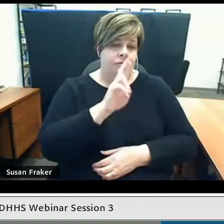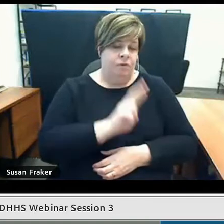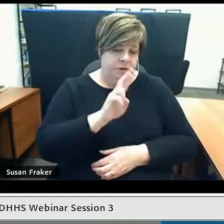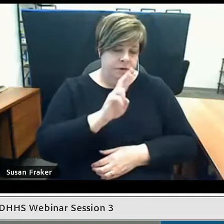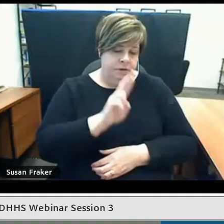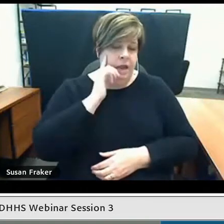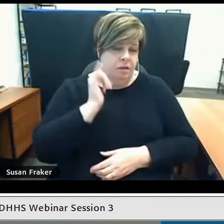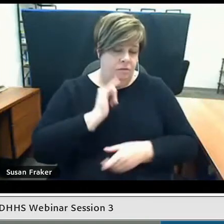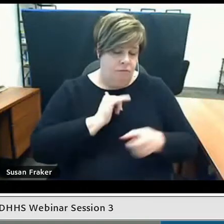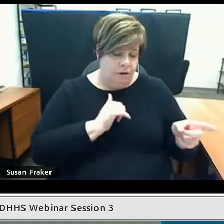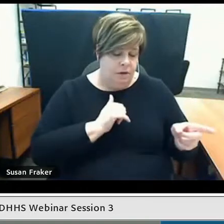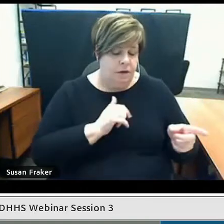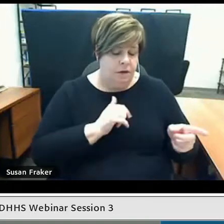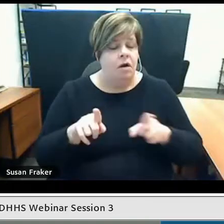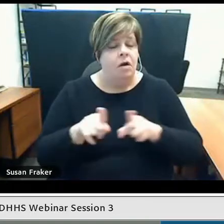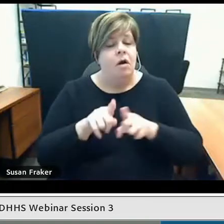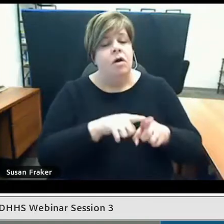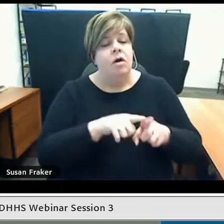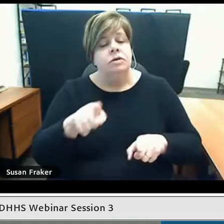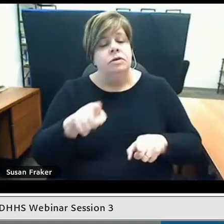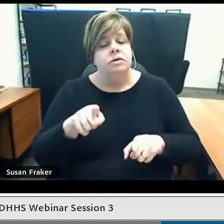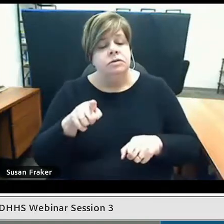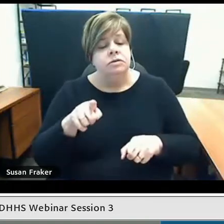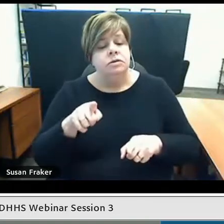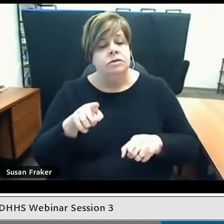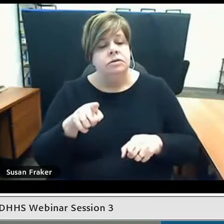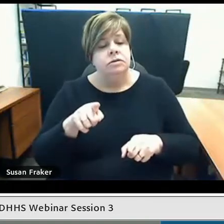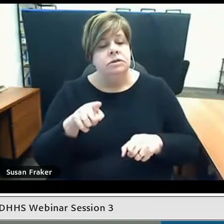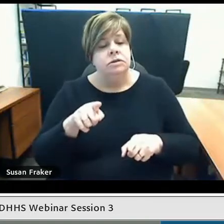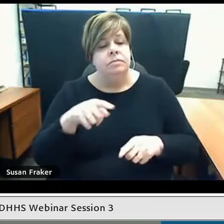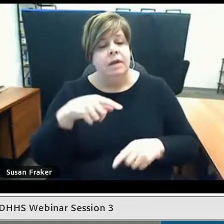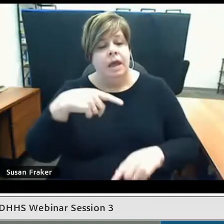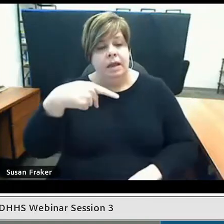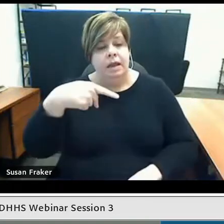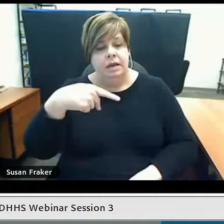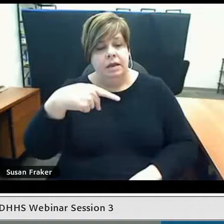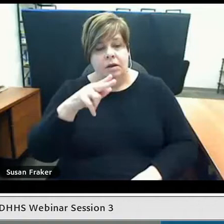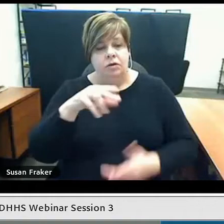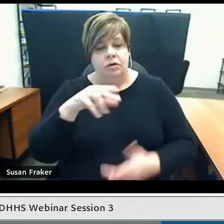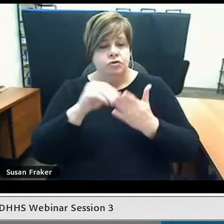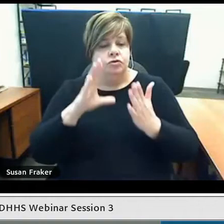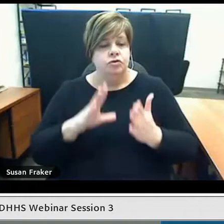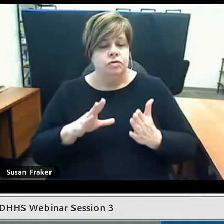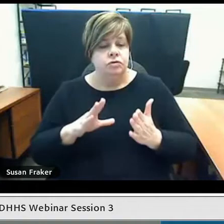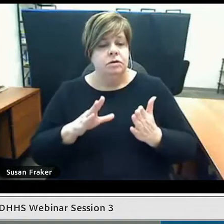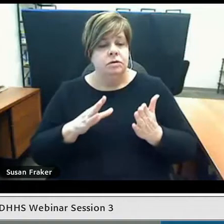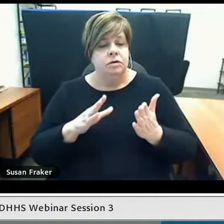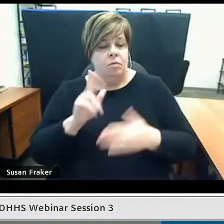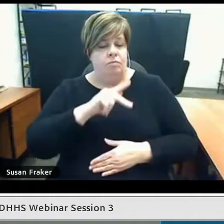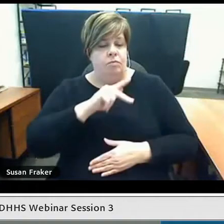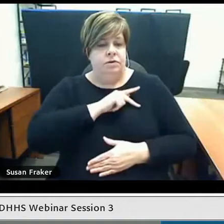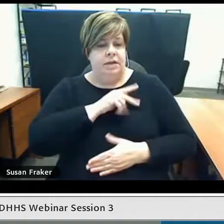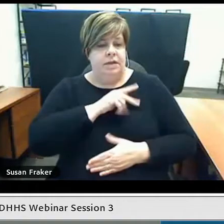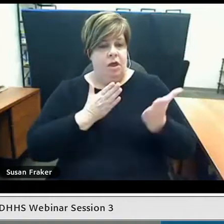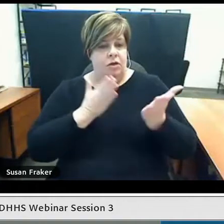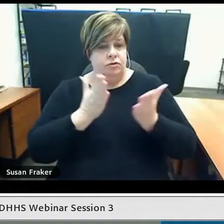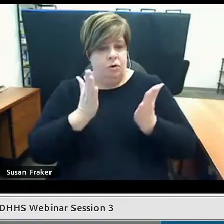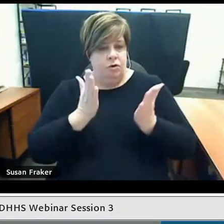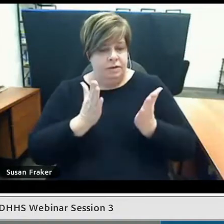California, and has also been pupil personnel services director with the California School for the Deaf. Deb's